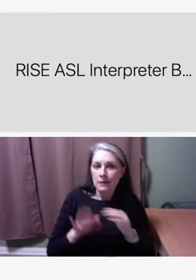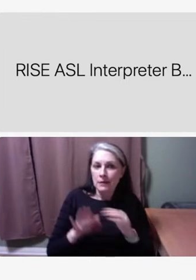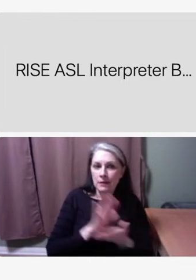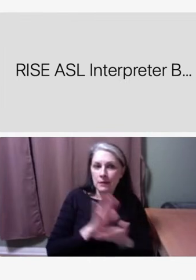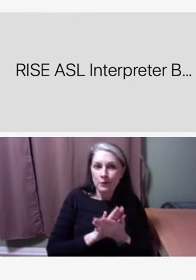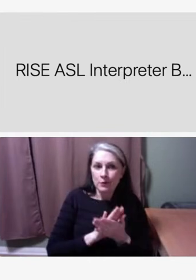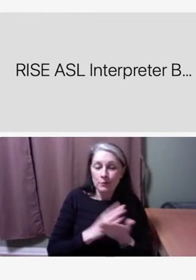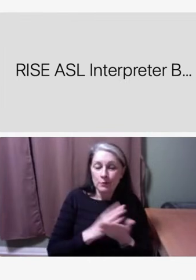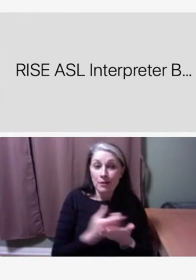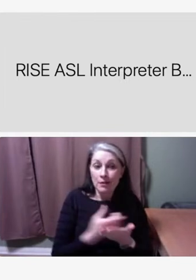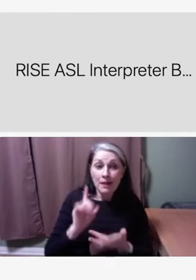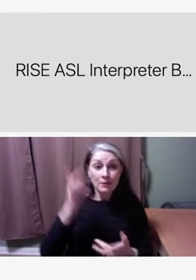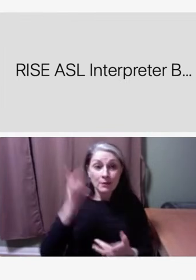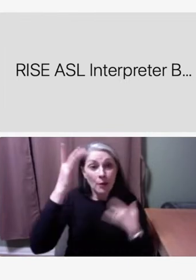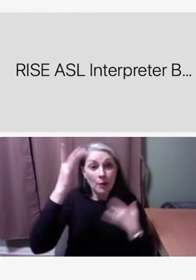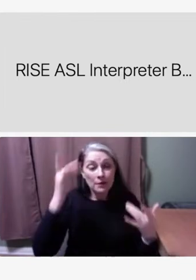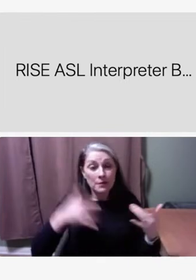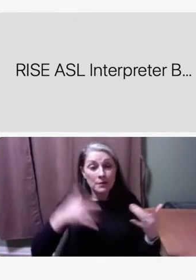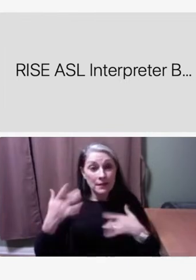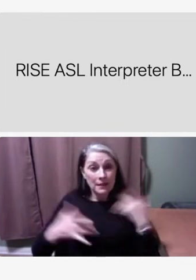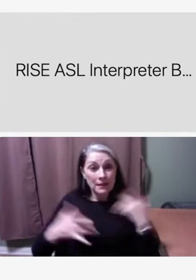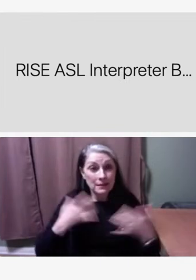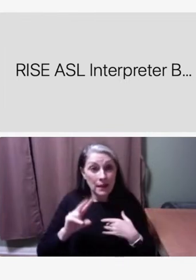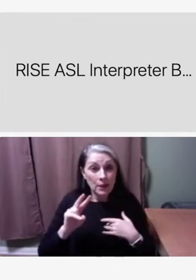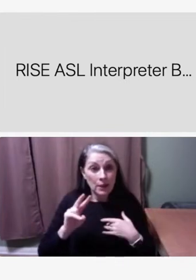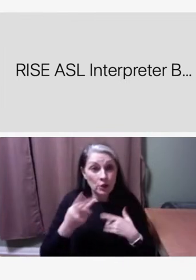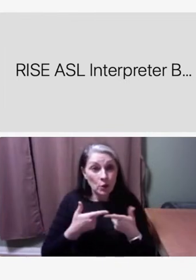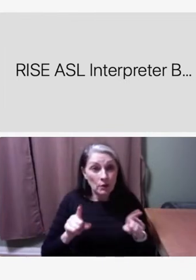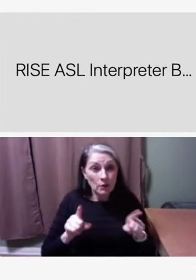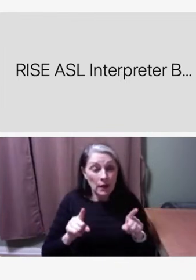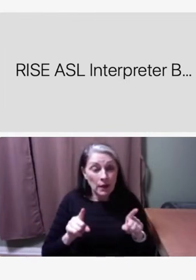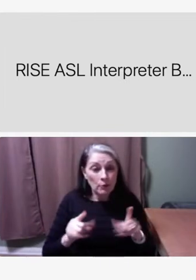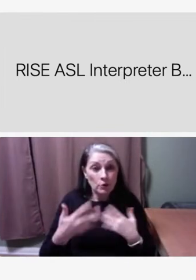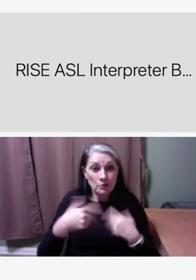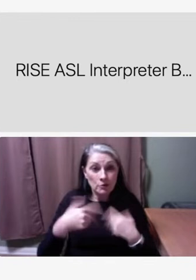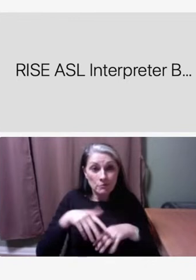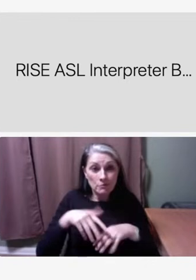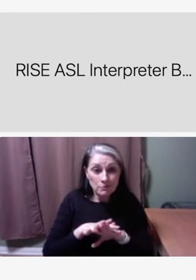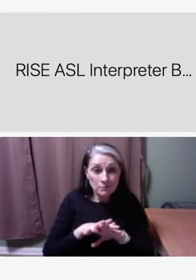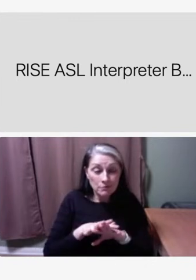a dual immersion visit at Grand Terrace Elementary.